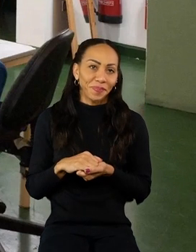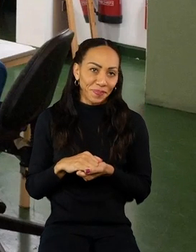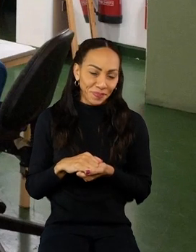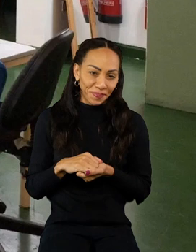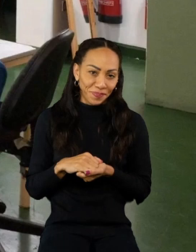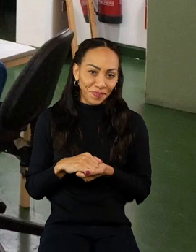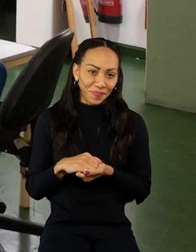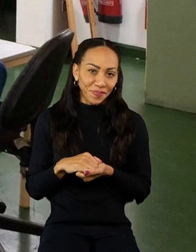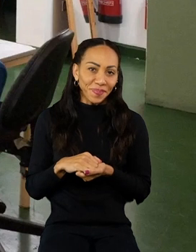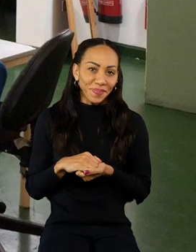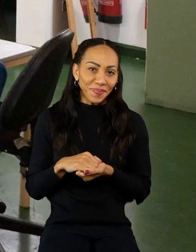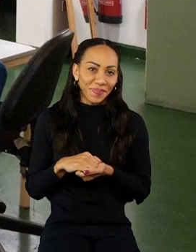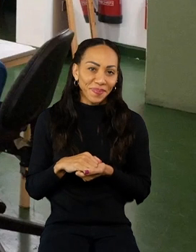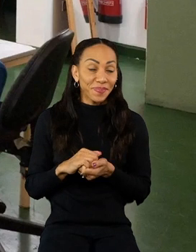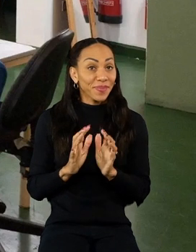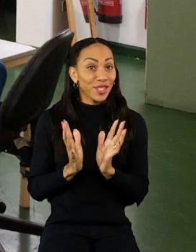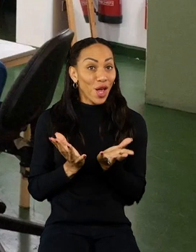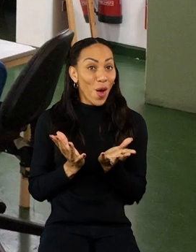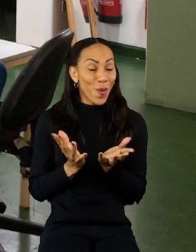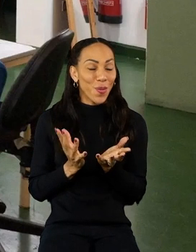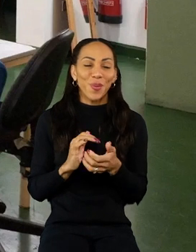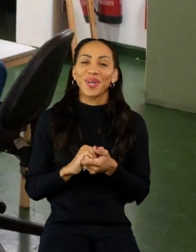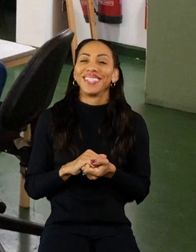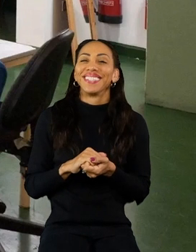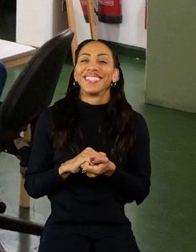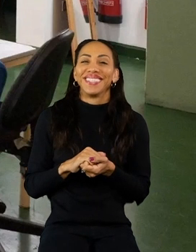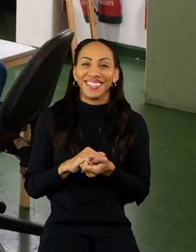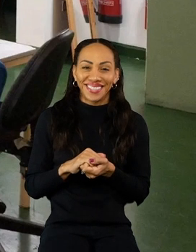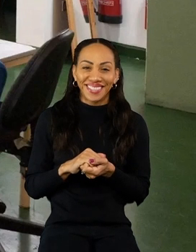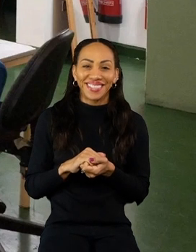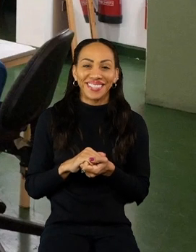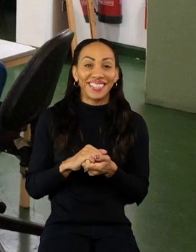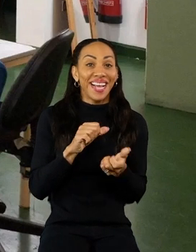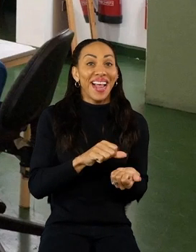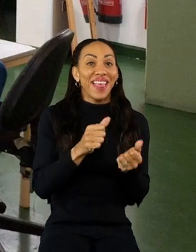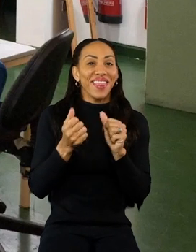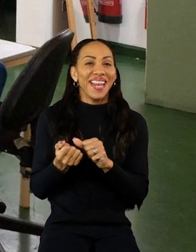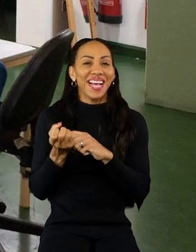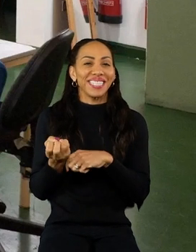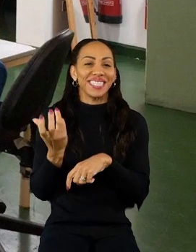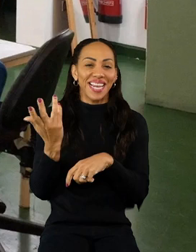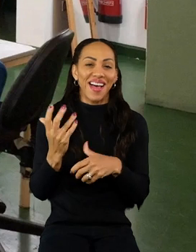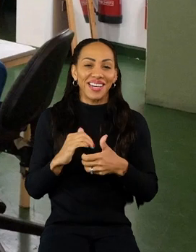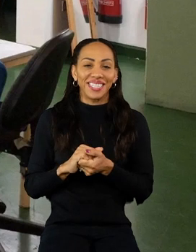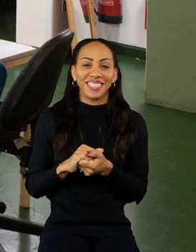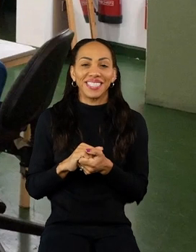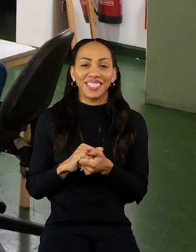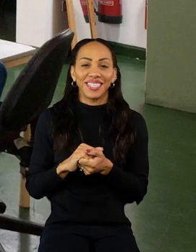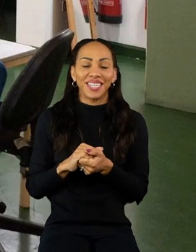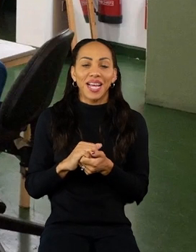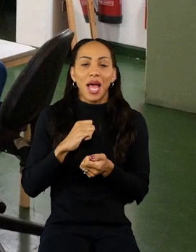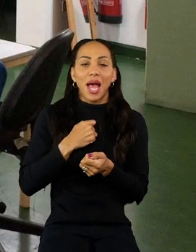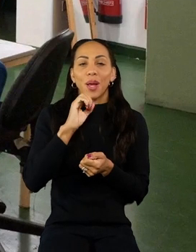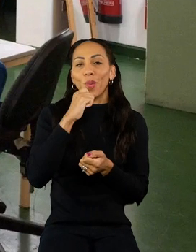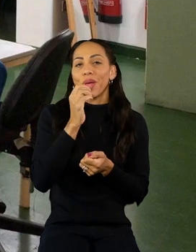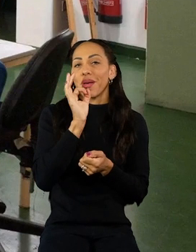shall mention a few things later on just to get us into this particular project. So that takes us to